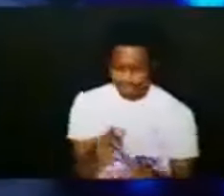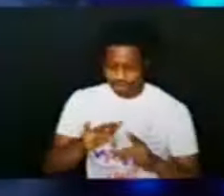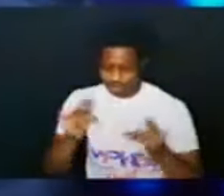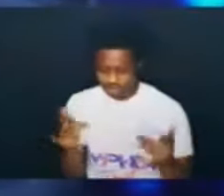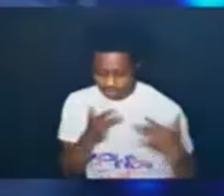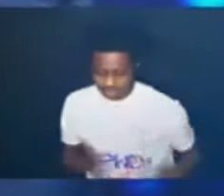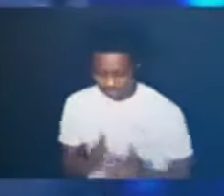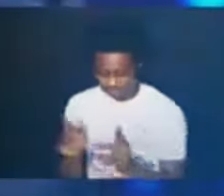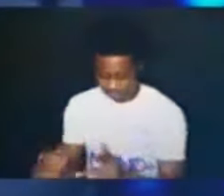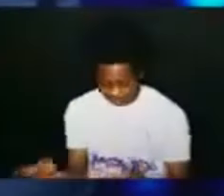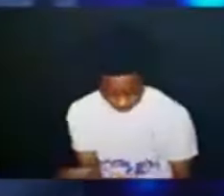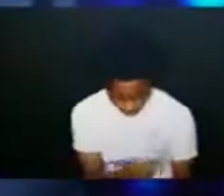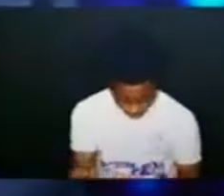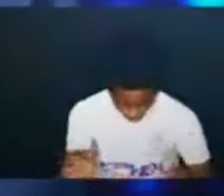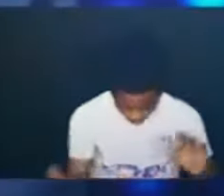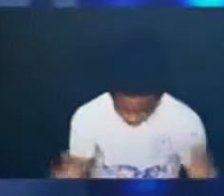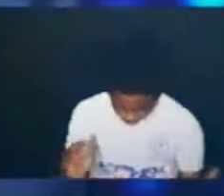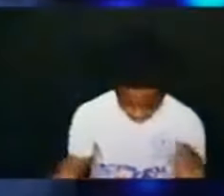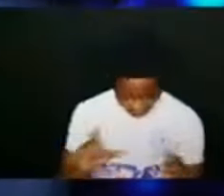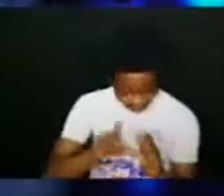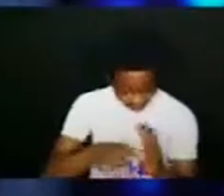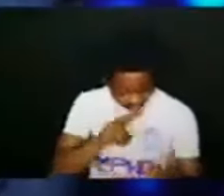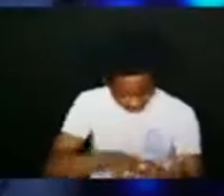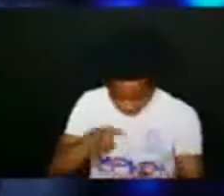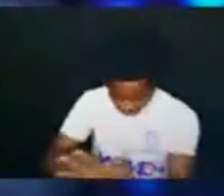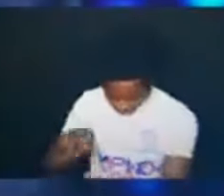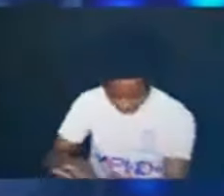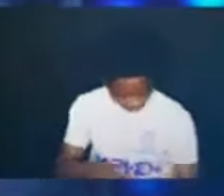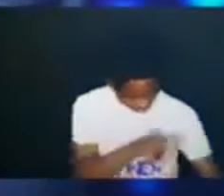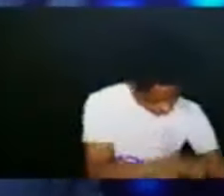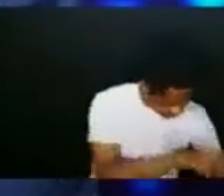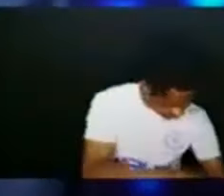And make the necessary correction on the inner man. So bit ma tinitini